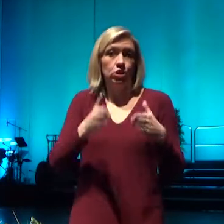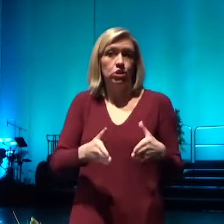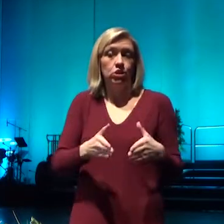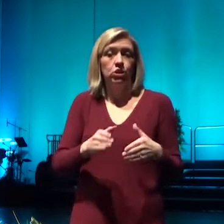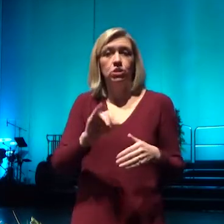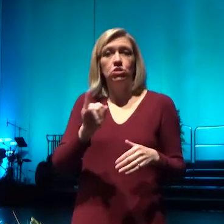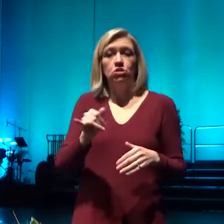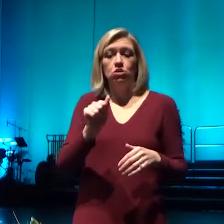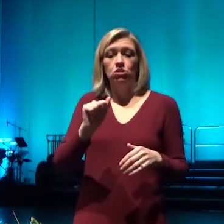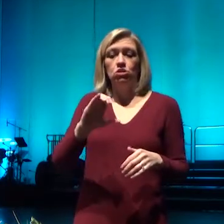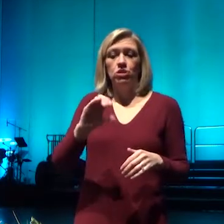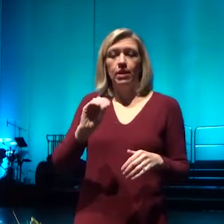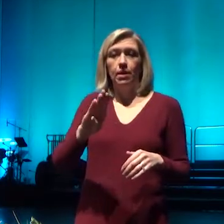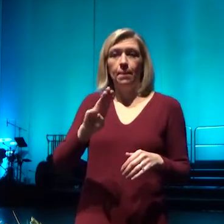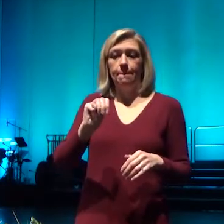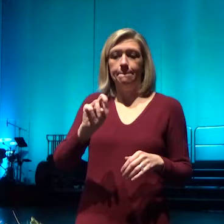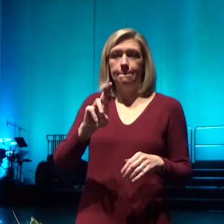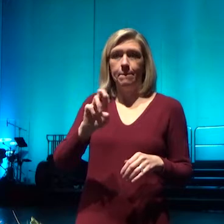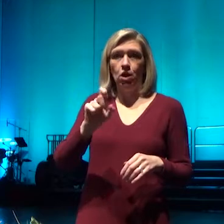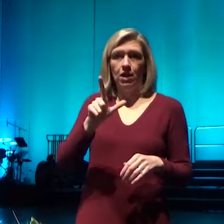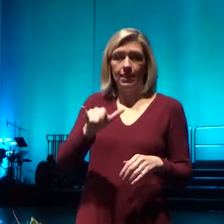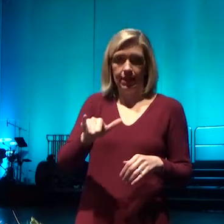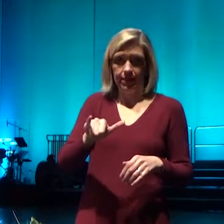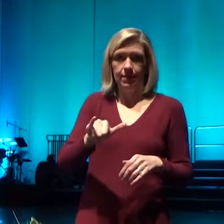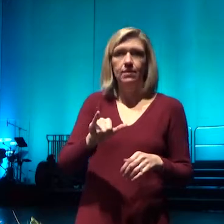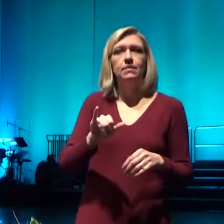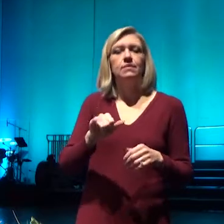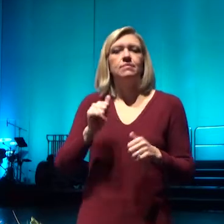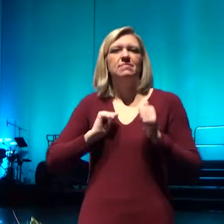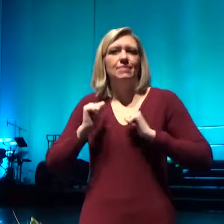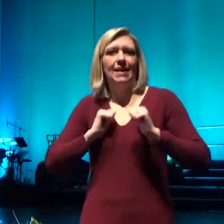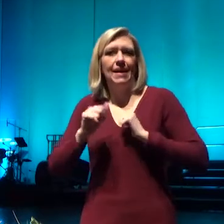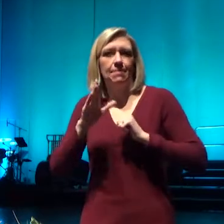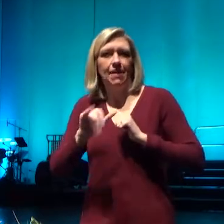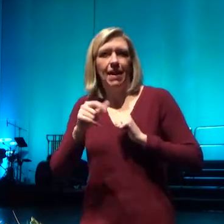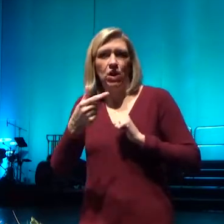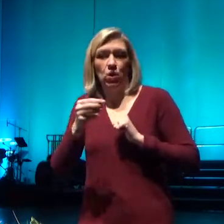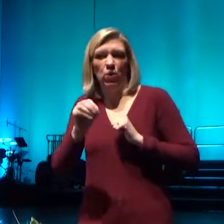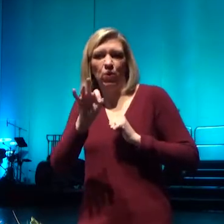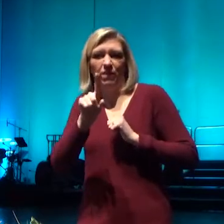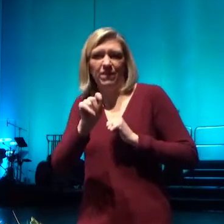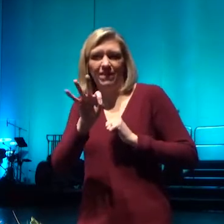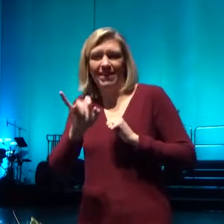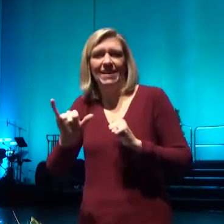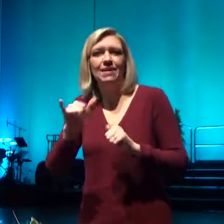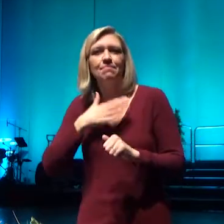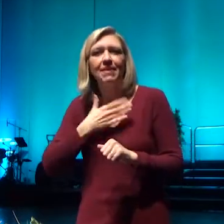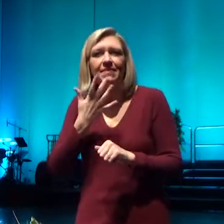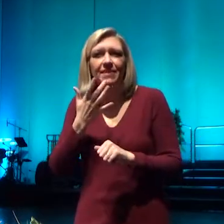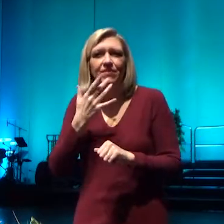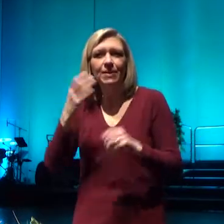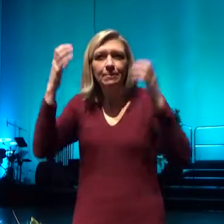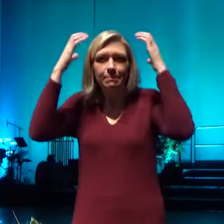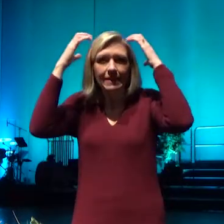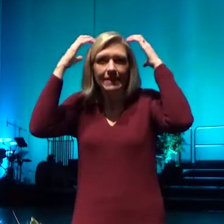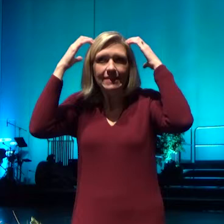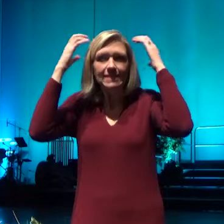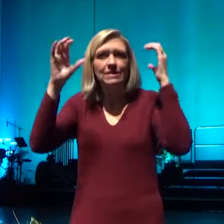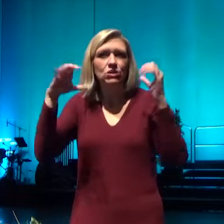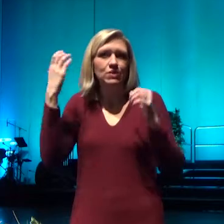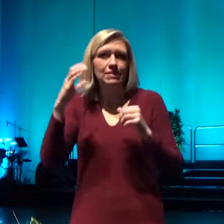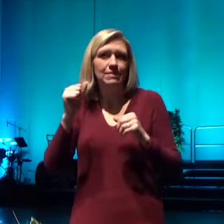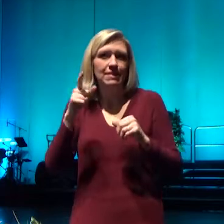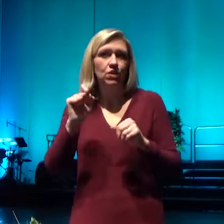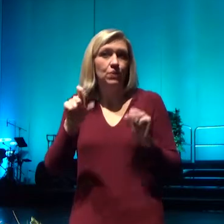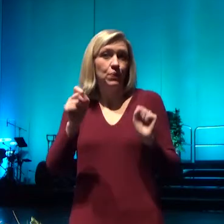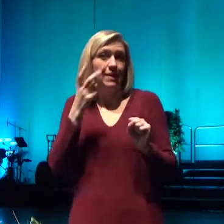Jacob Marley, played brilliantly by Goofy in my favorite version of A Christmas Carol, Mickey's Christmas Carol. You can see Scrooge just hanging out